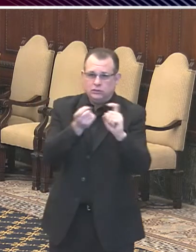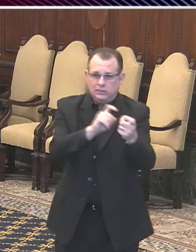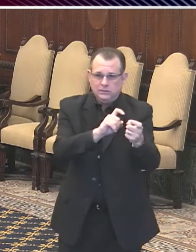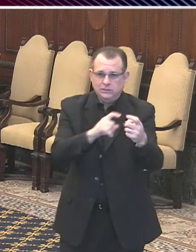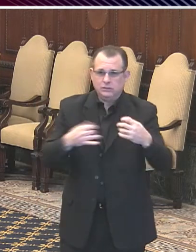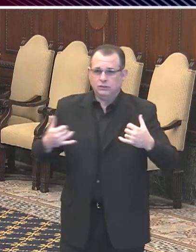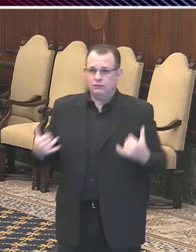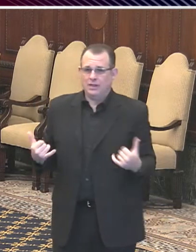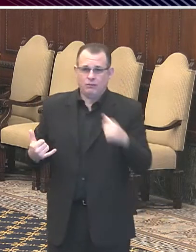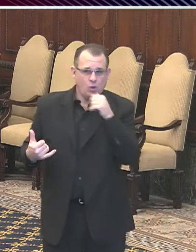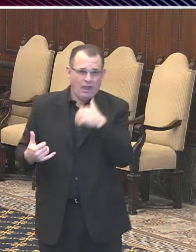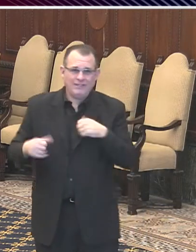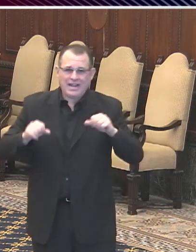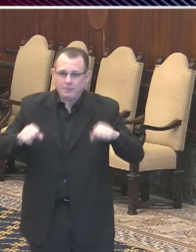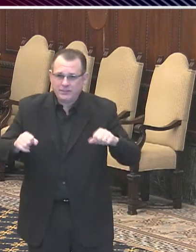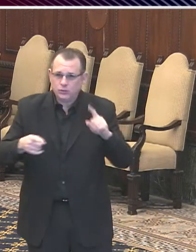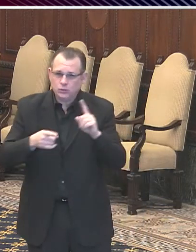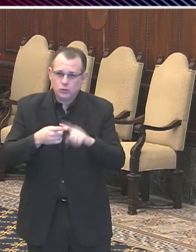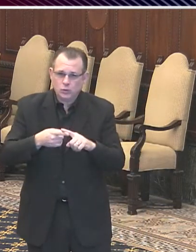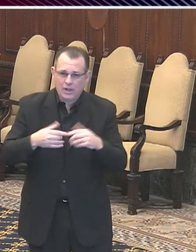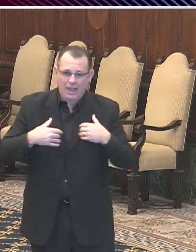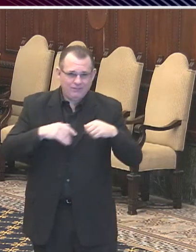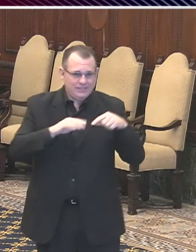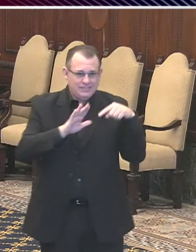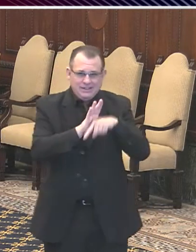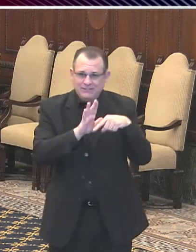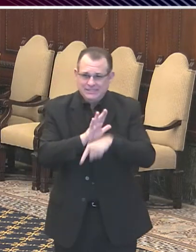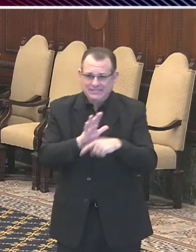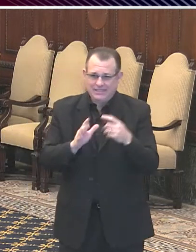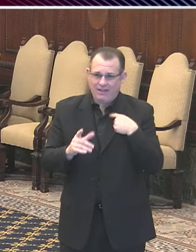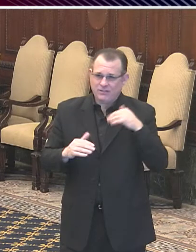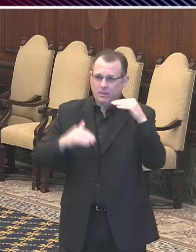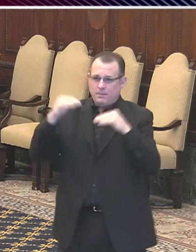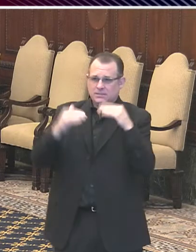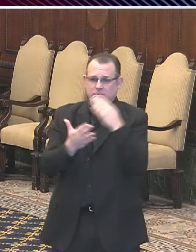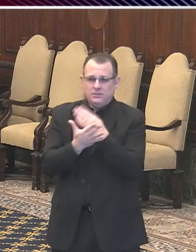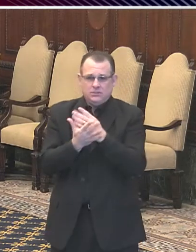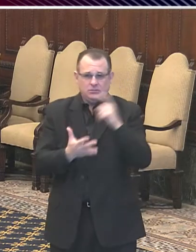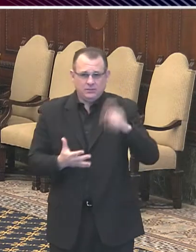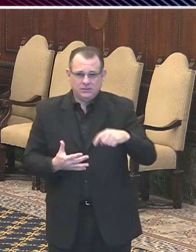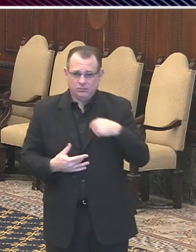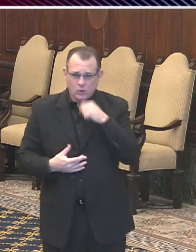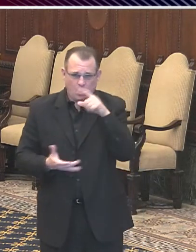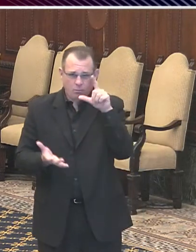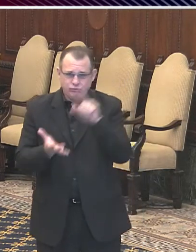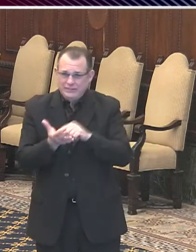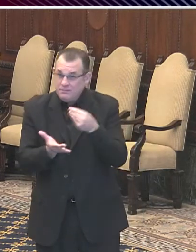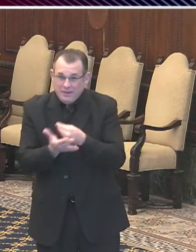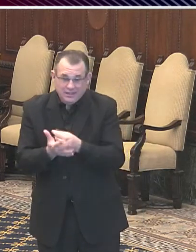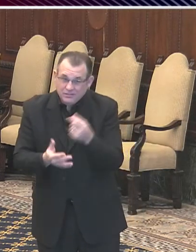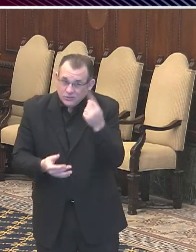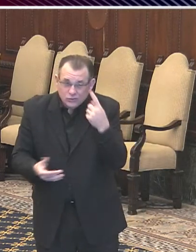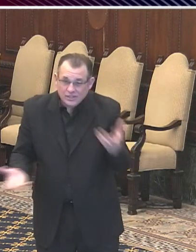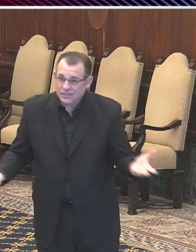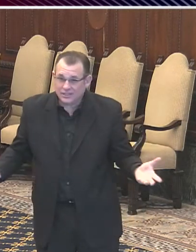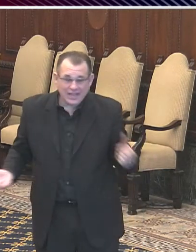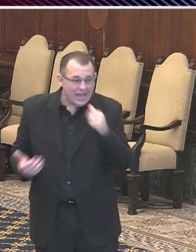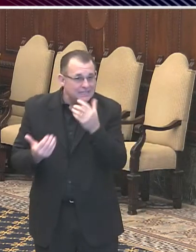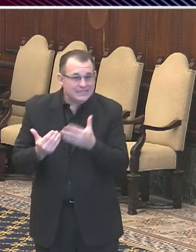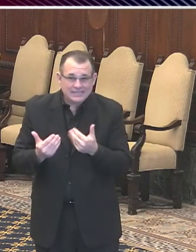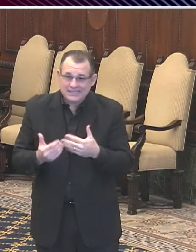a deficit. We have to have a balanced budget, and we don't print money. So it's not going to be easy, and it's not going to be